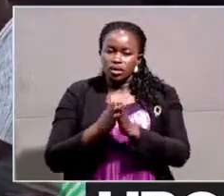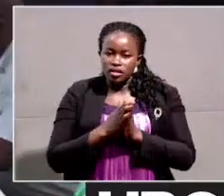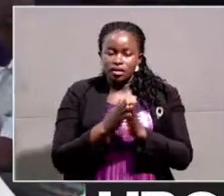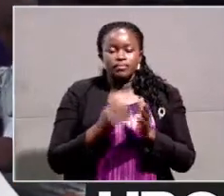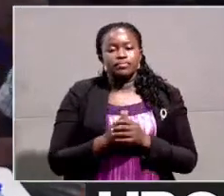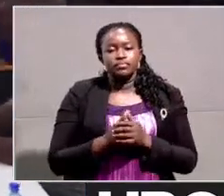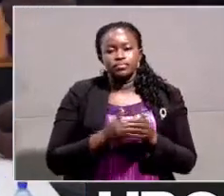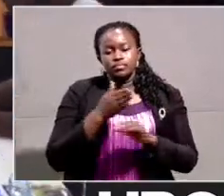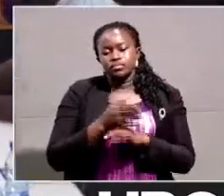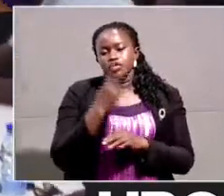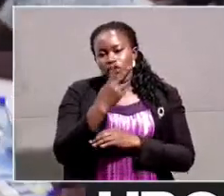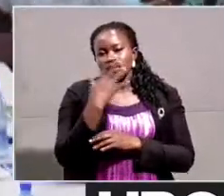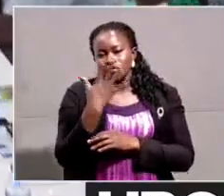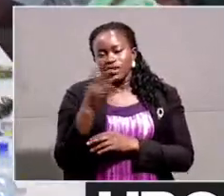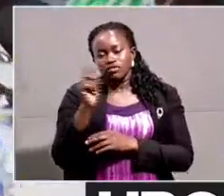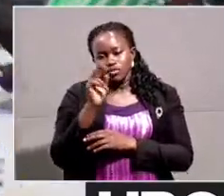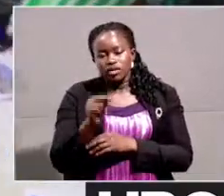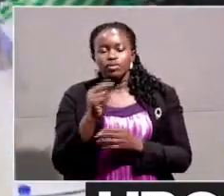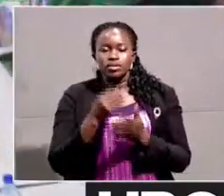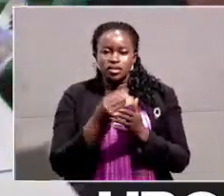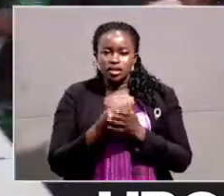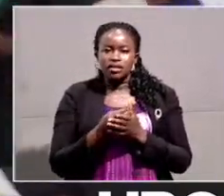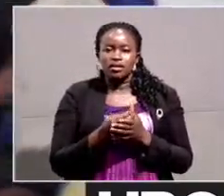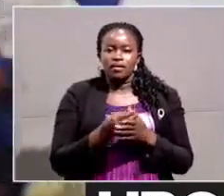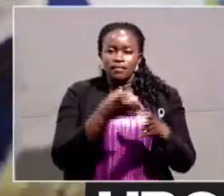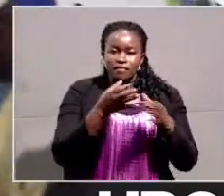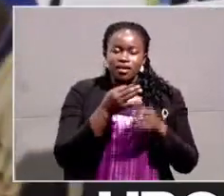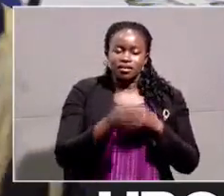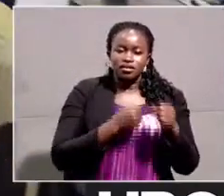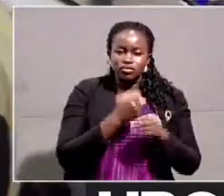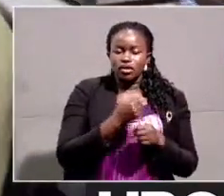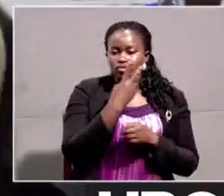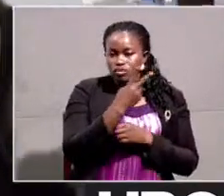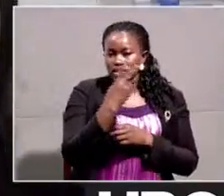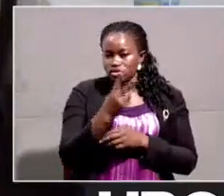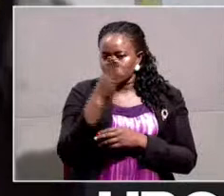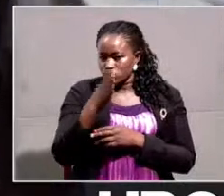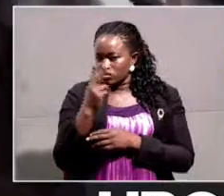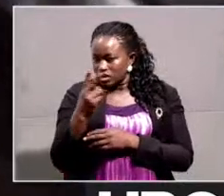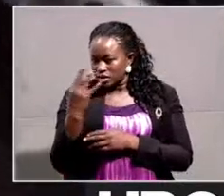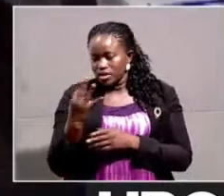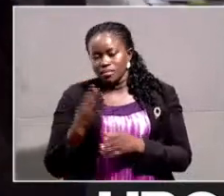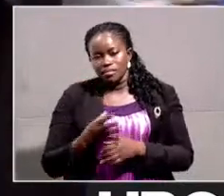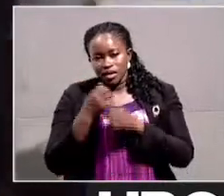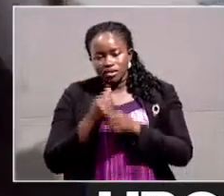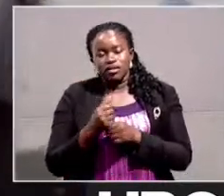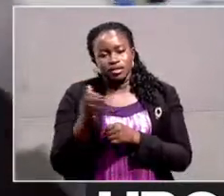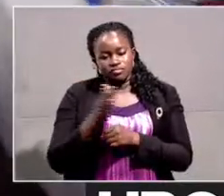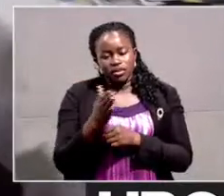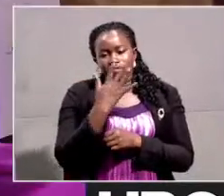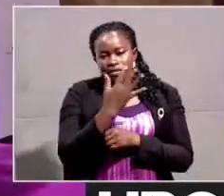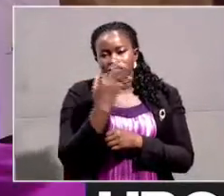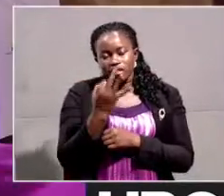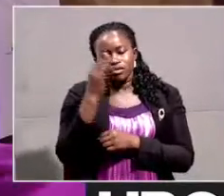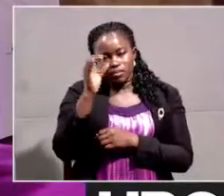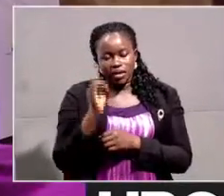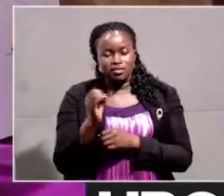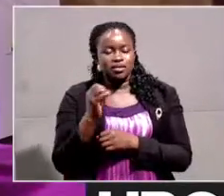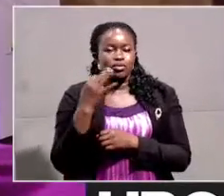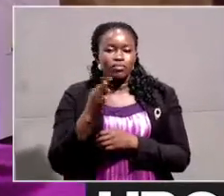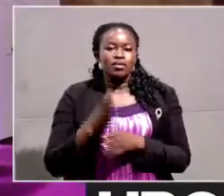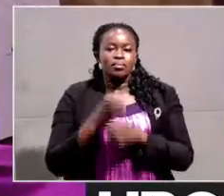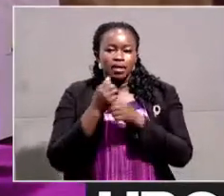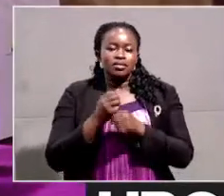Over 25 trillion shillings of the fiscal year 2022-2023 budget, which is about 53% of the budget,